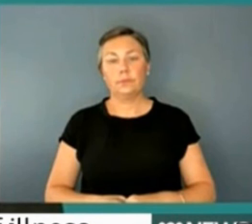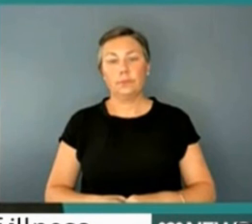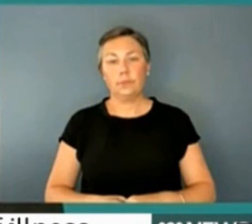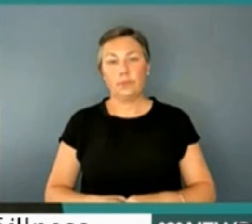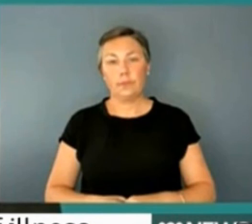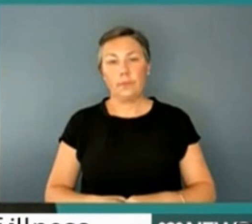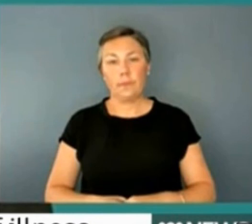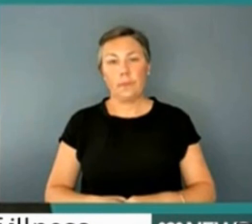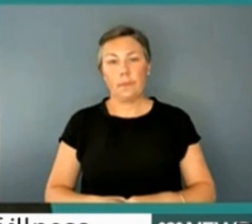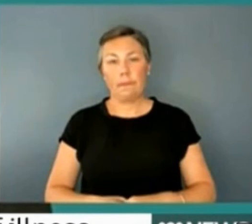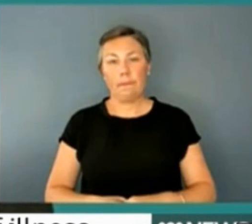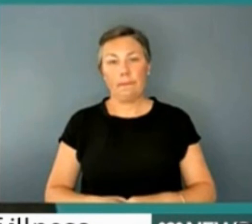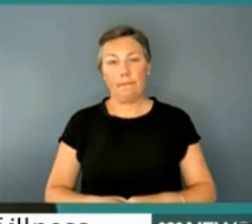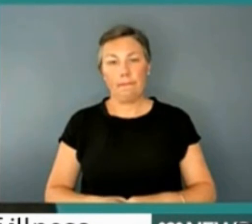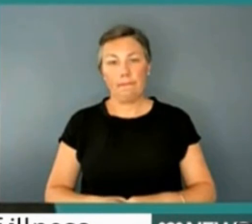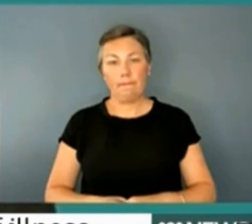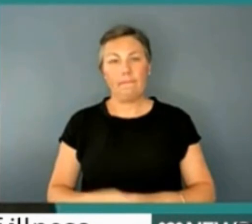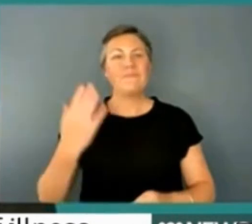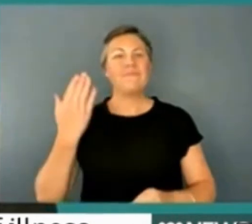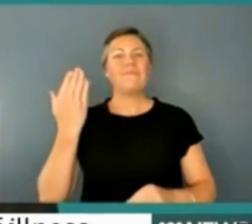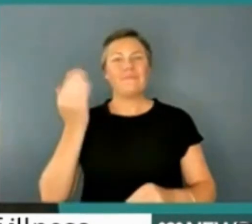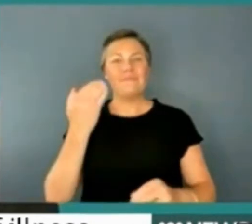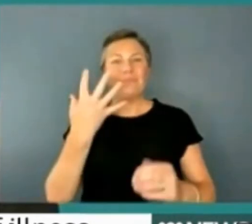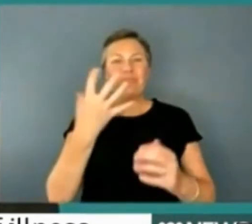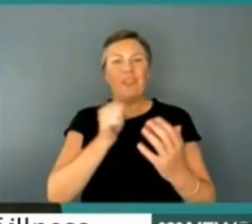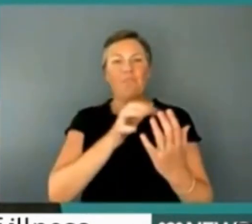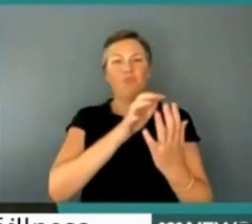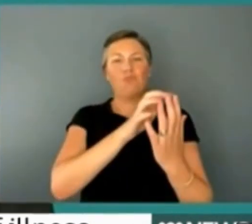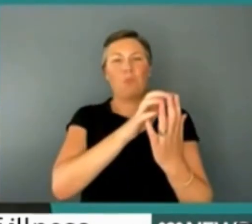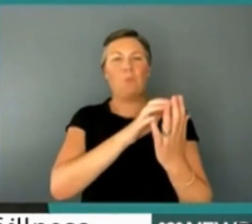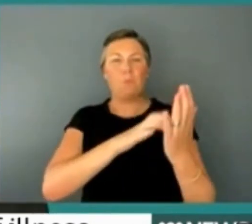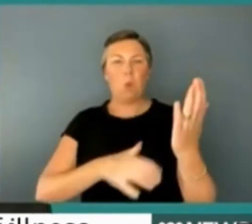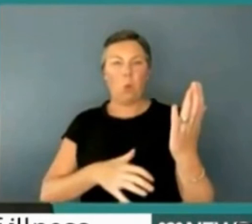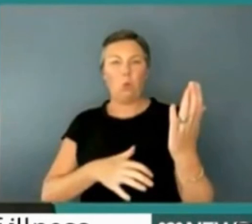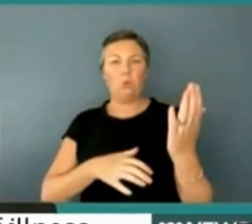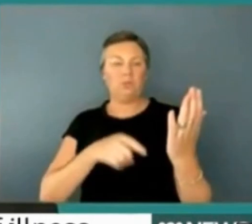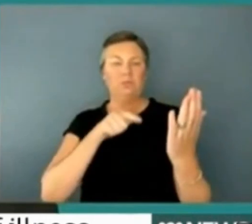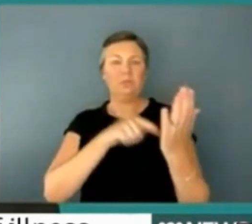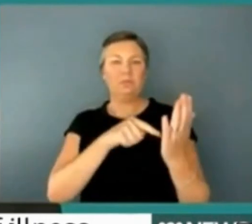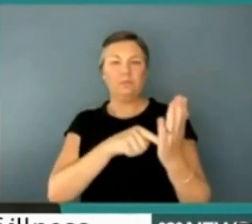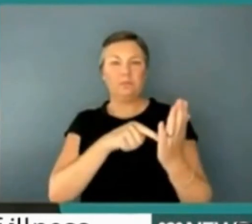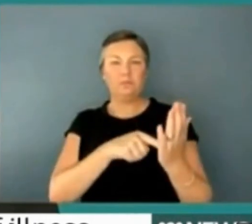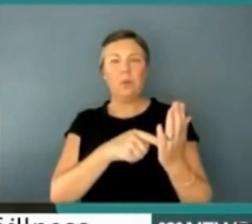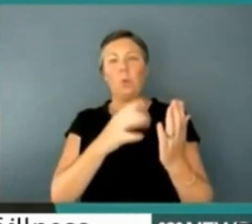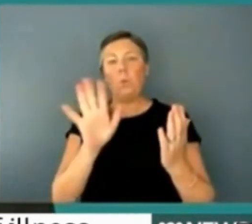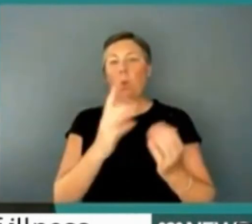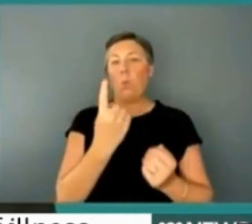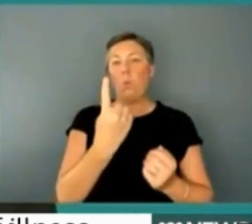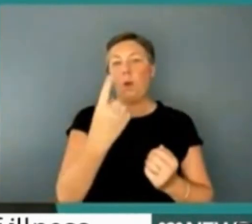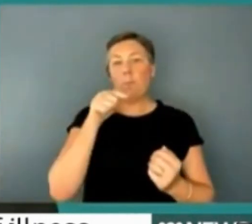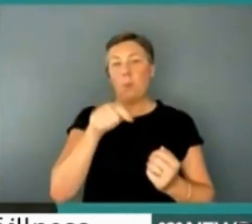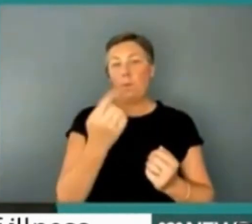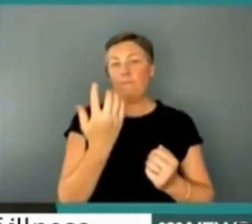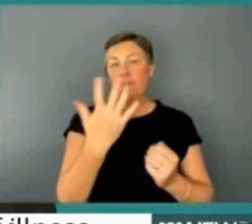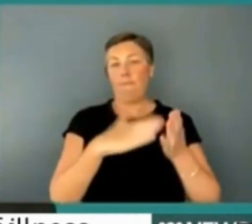report that's come out in the last few days came from, there's been around about 1.5 million cases reported in